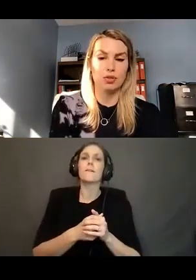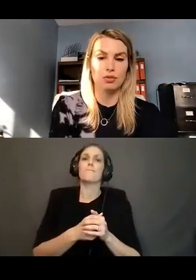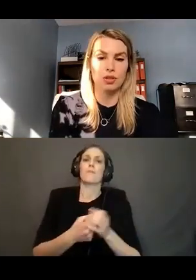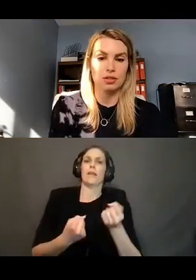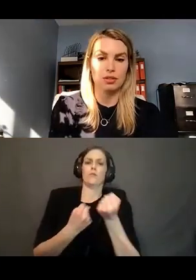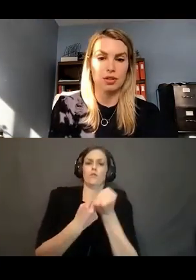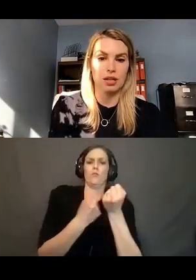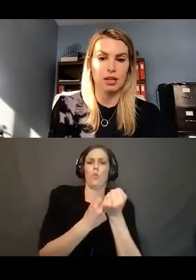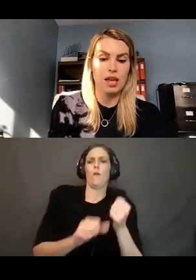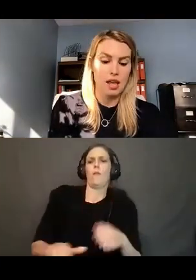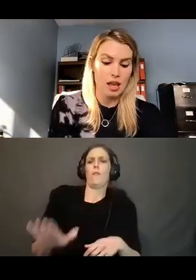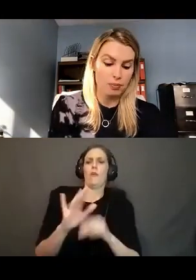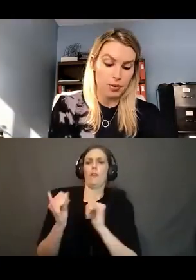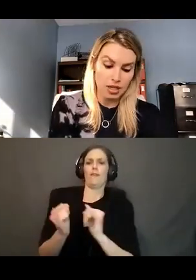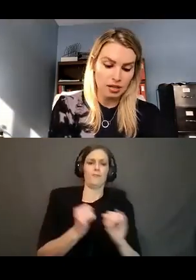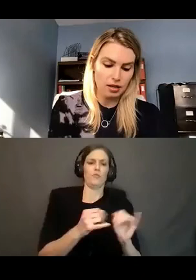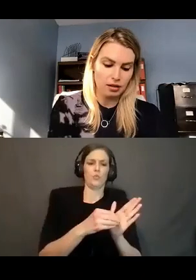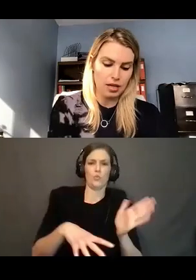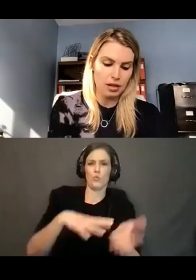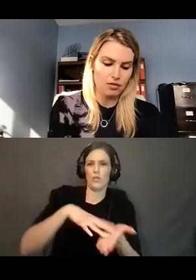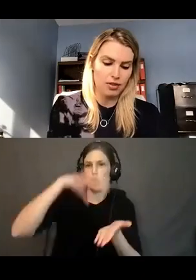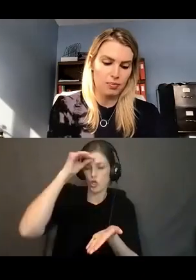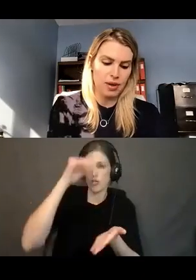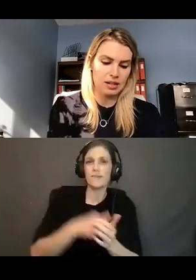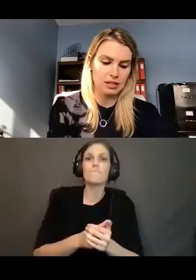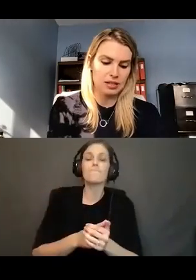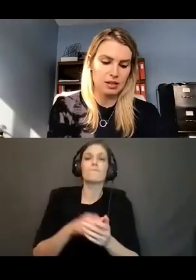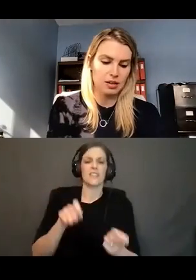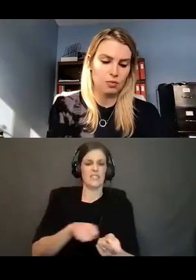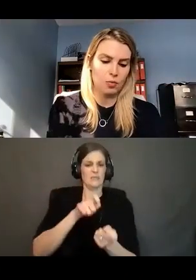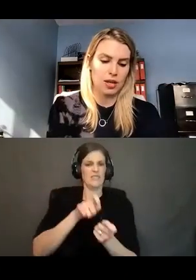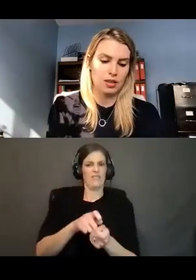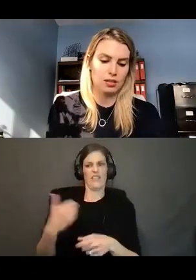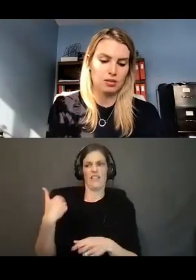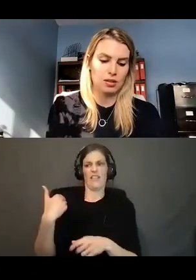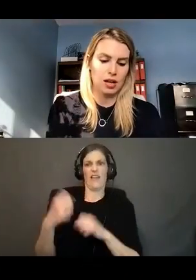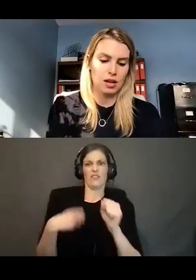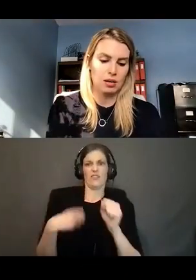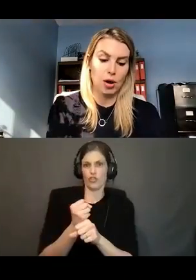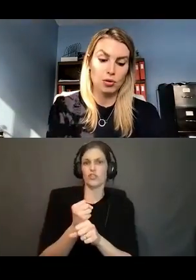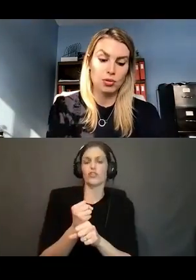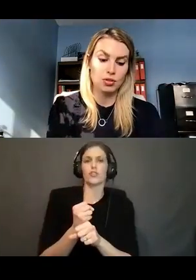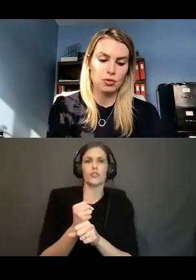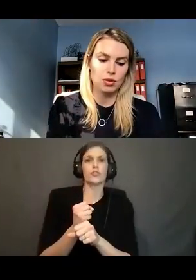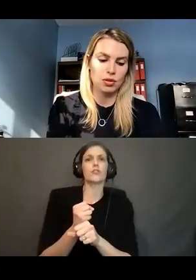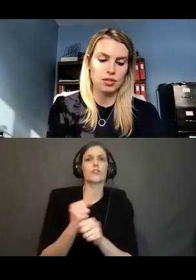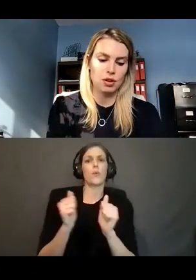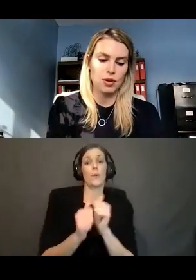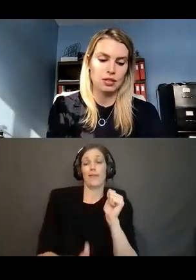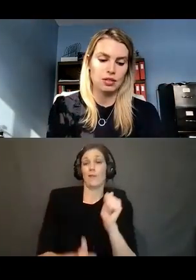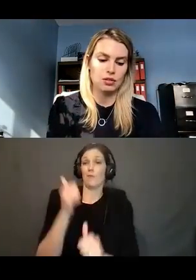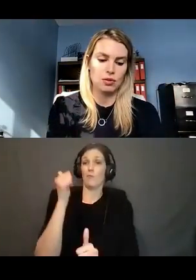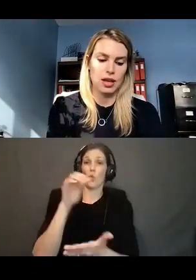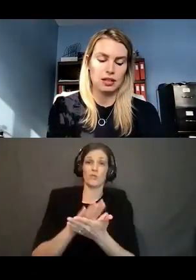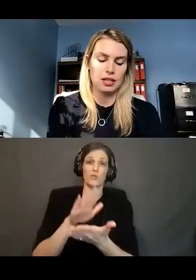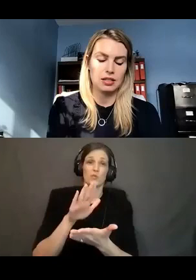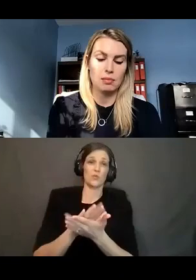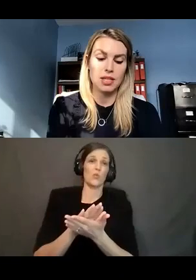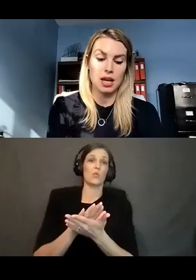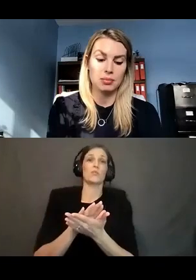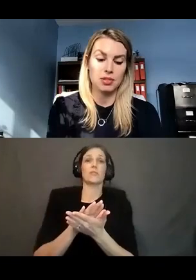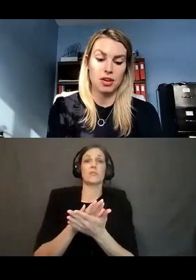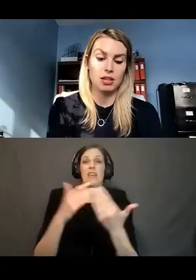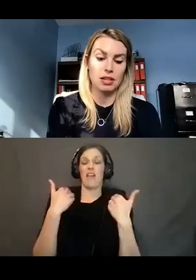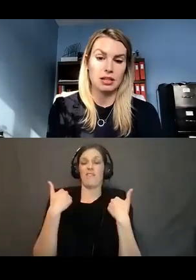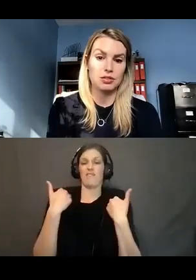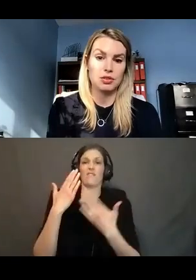individual students' learning. And particularly over the past year, with most schools going to at least some